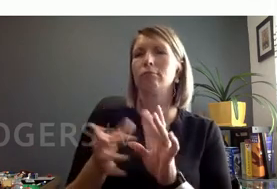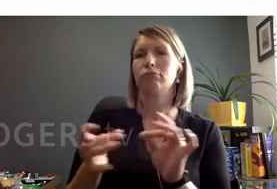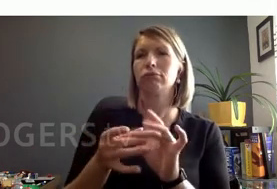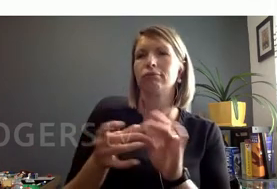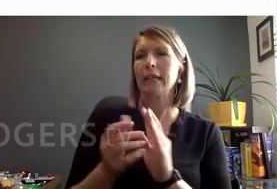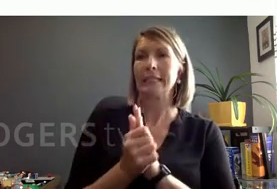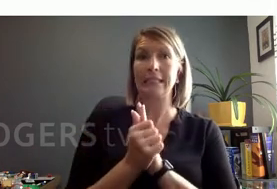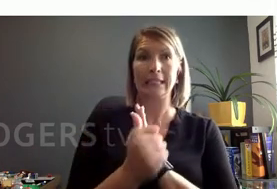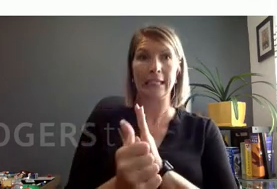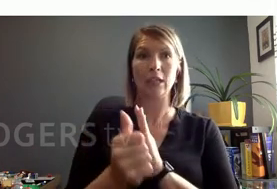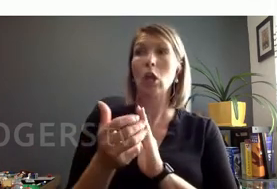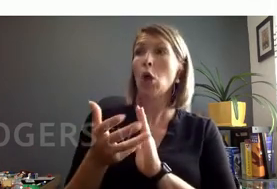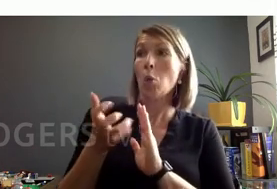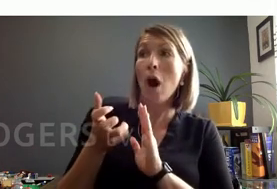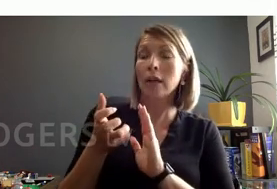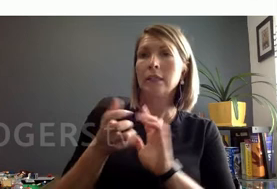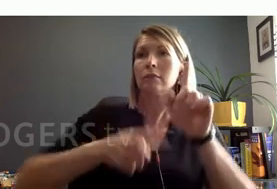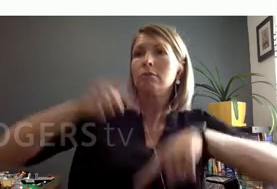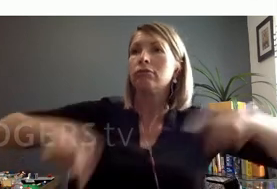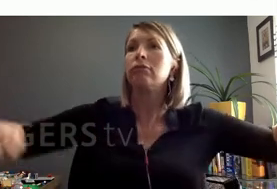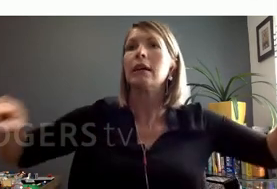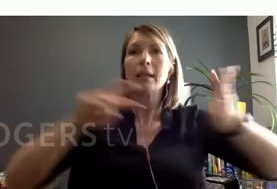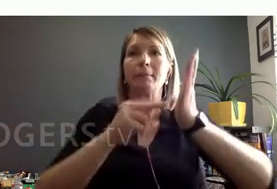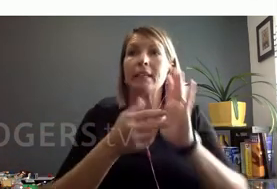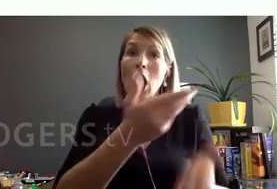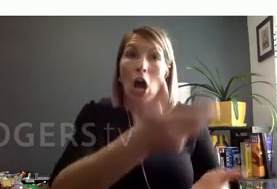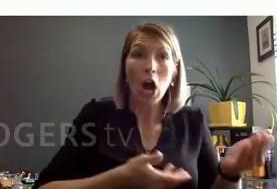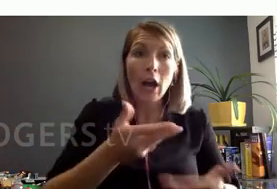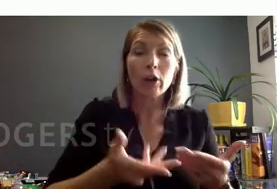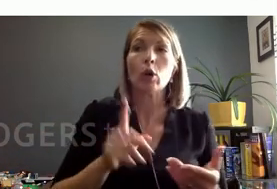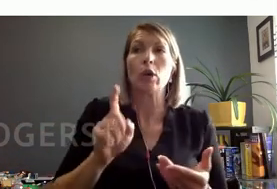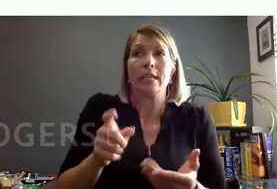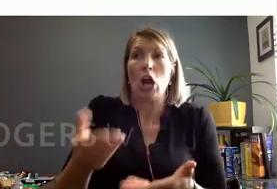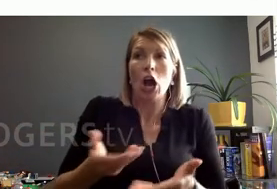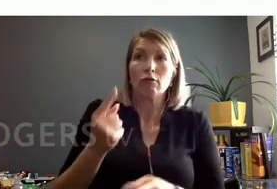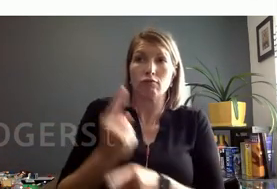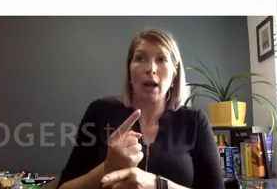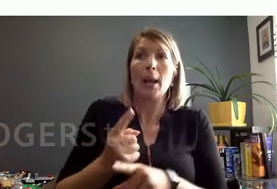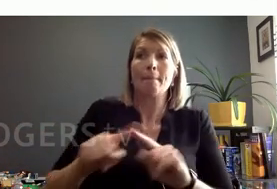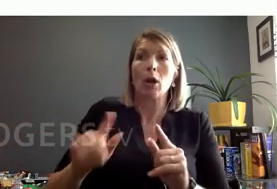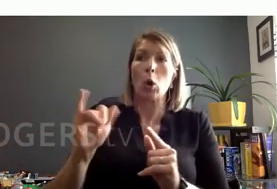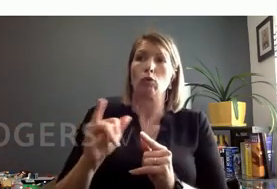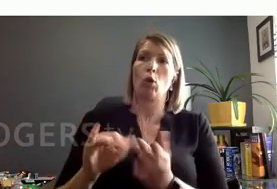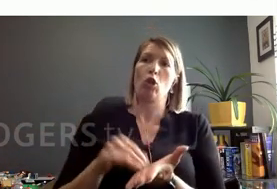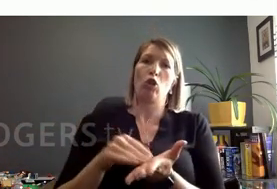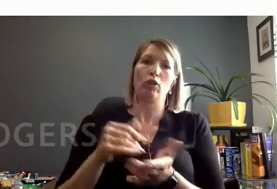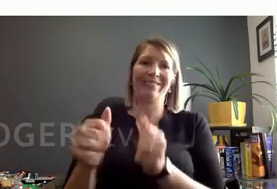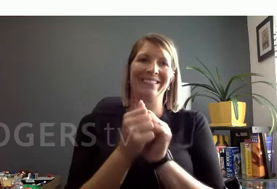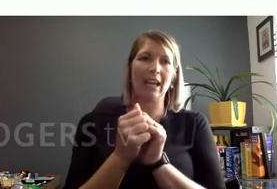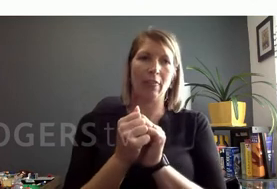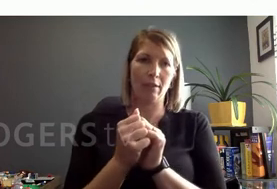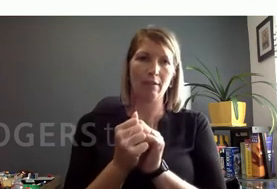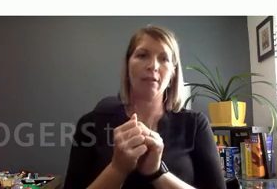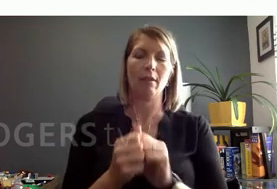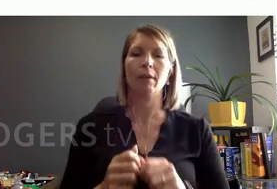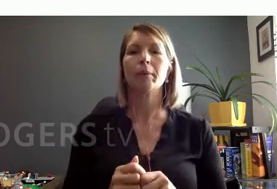underrepresented groups, and we need to do it. It's the right thing, but we need to do it, and it'll enrich all of us if we do. So, Tony, as